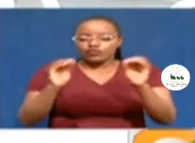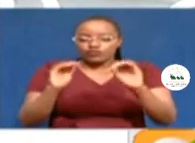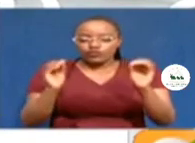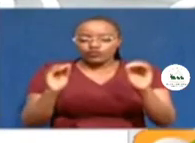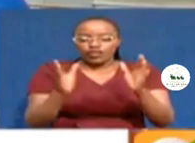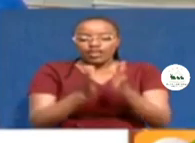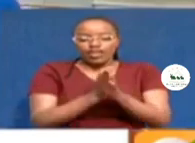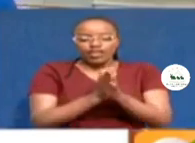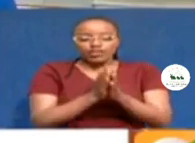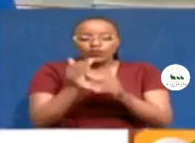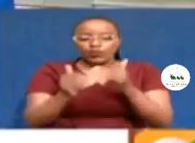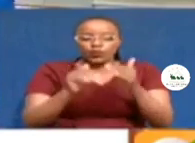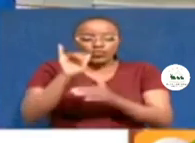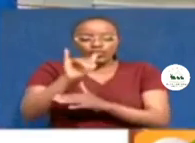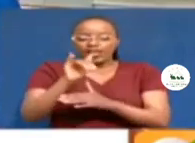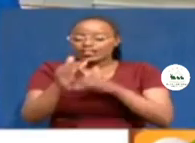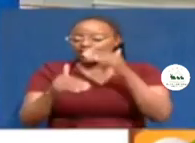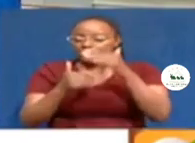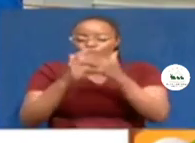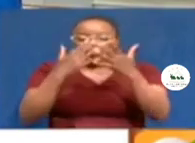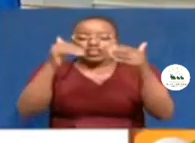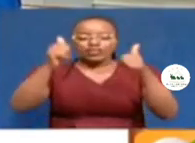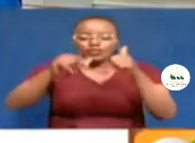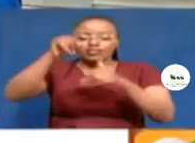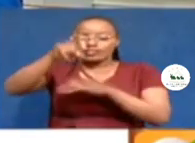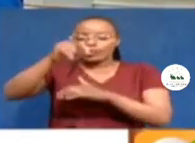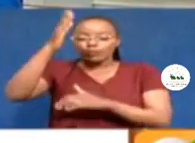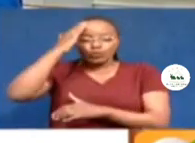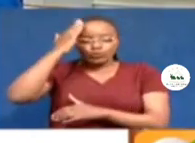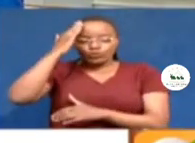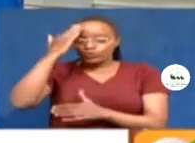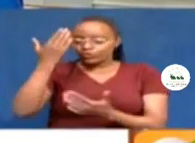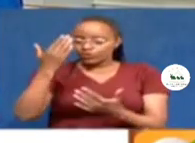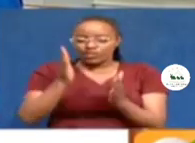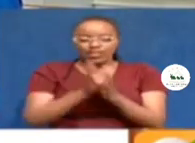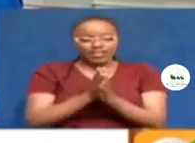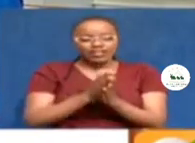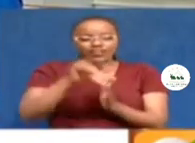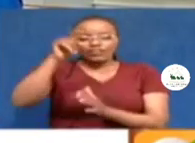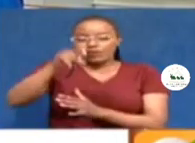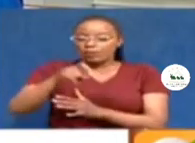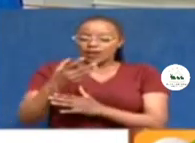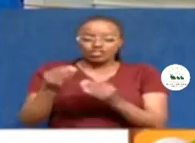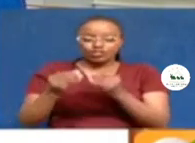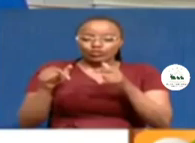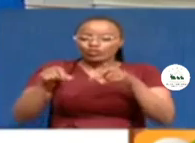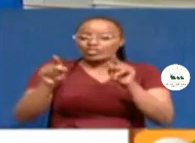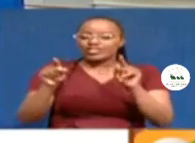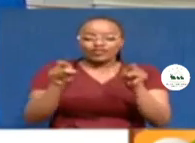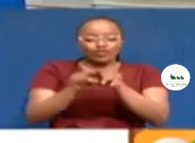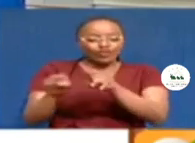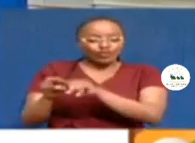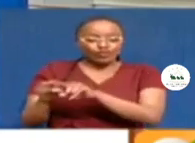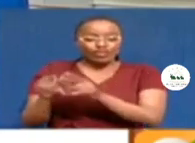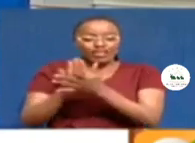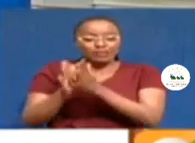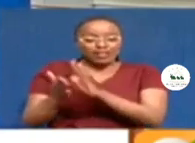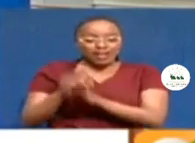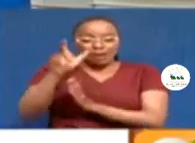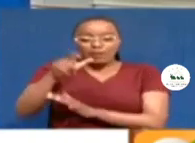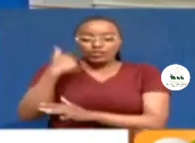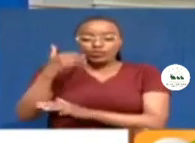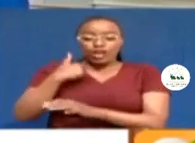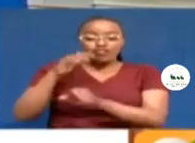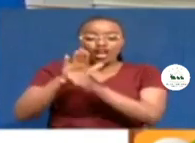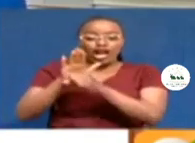PLO told me, look, there are all these things which you know and which are very good, but you must sort yourself out to become a man of